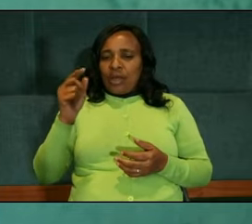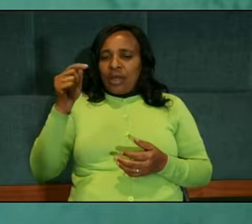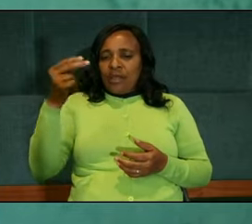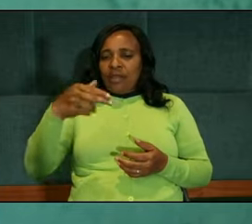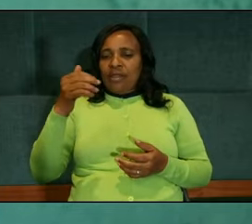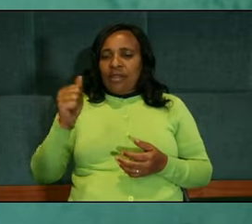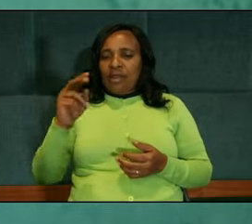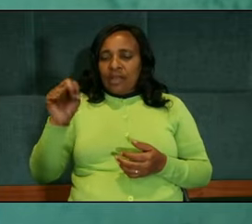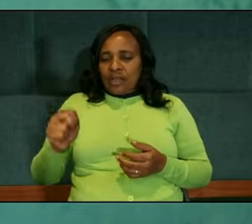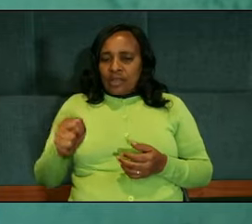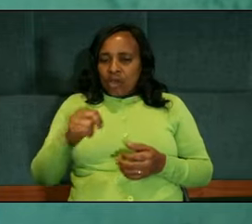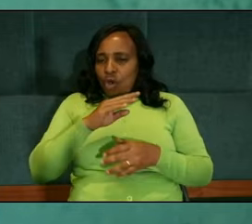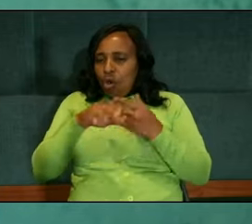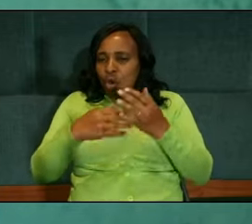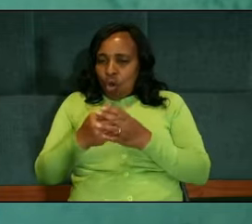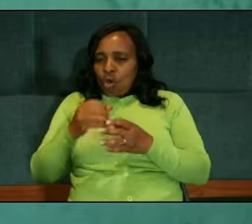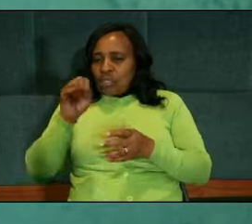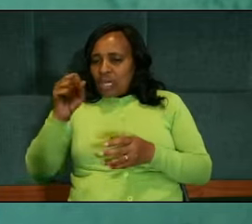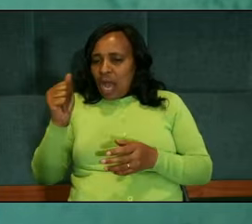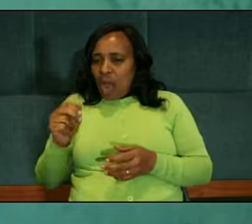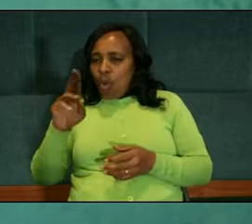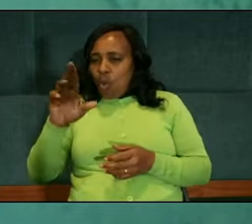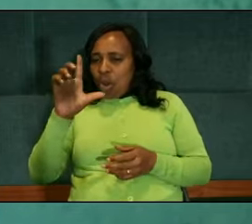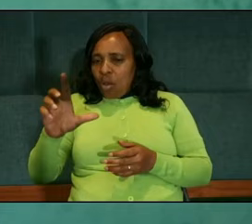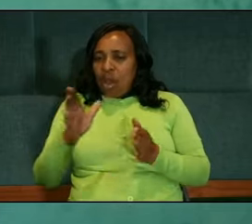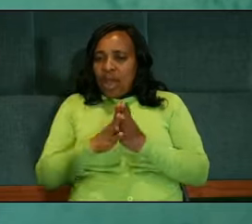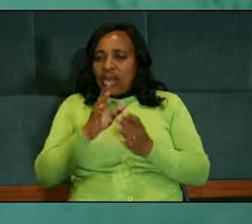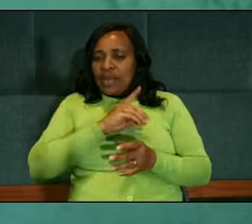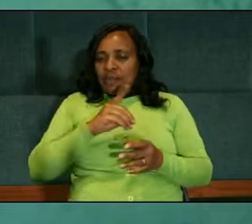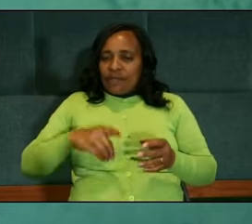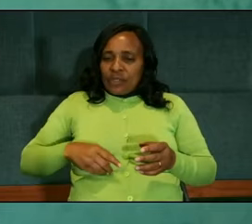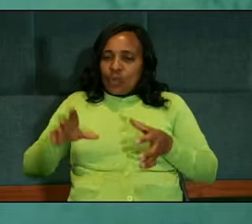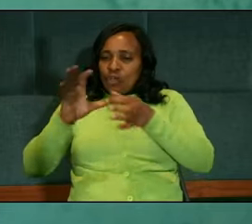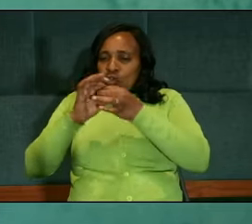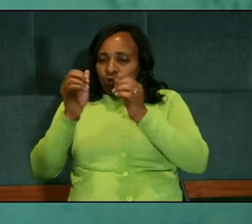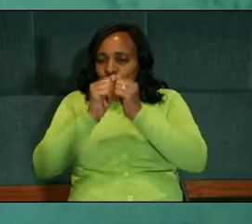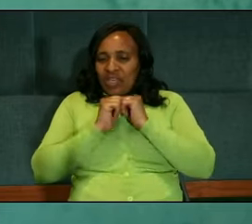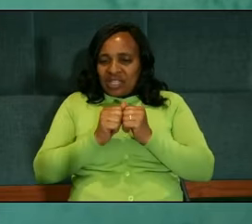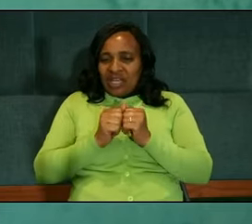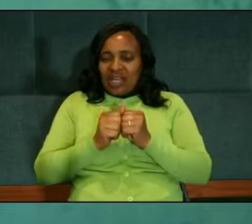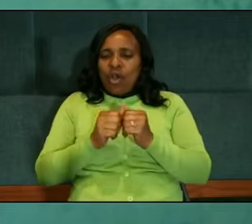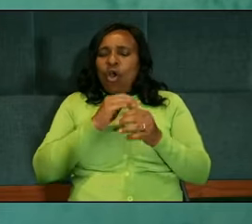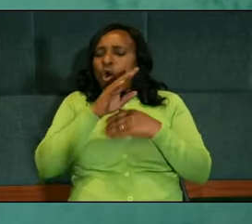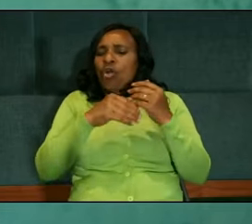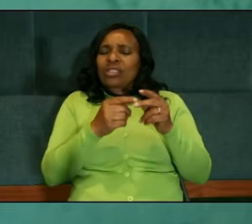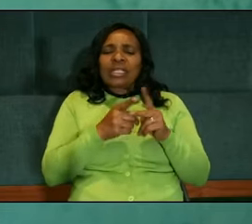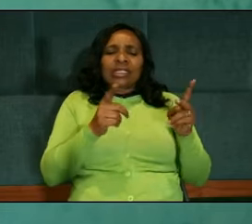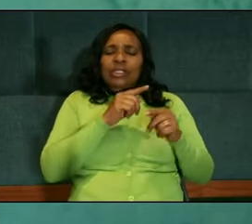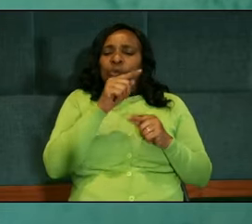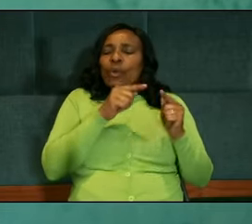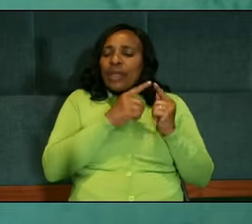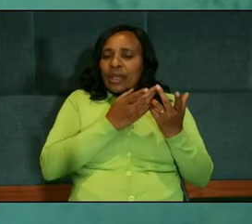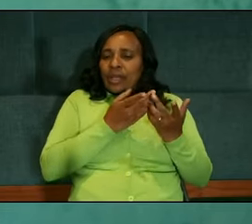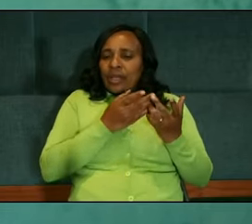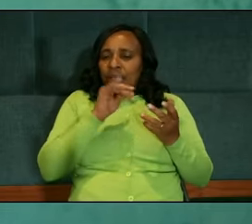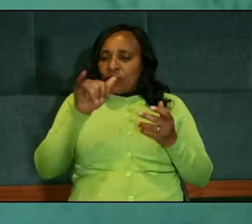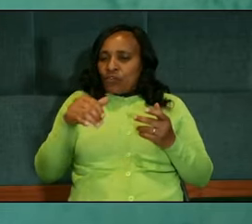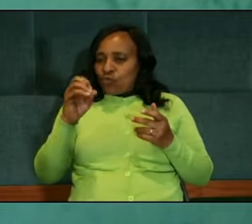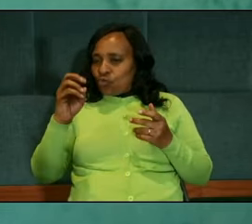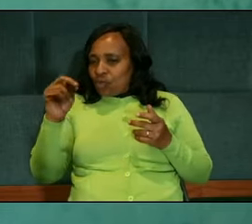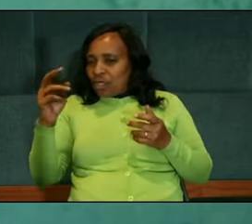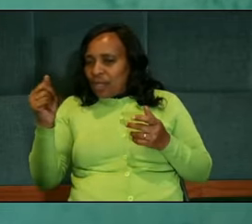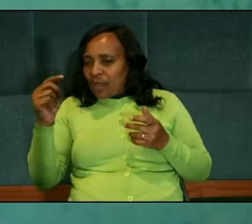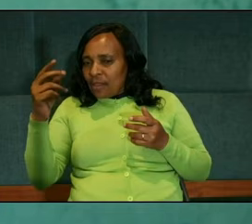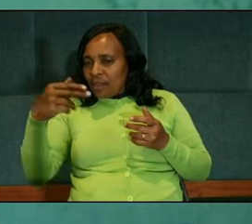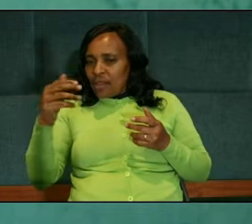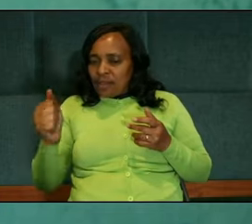David were all linked together towards the ending of the story. And it all started with when Jonathan and David